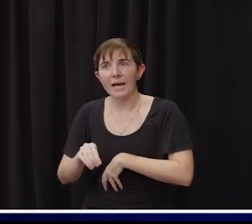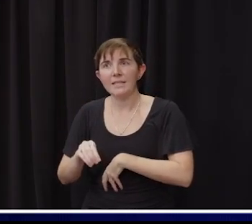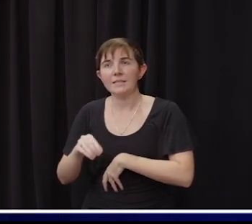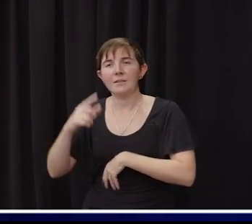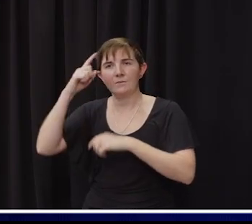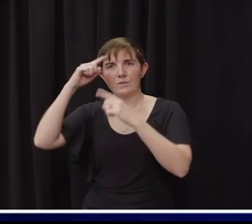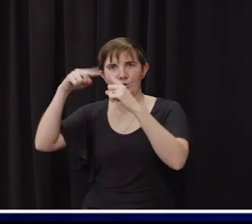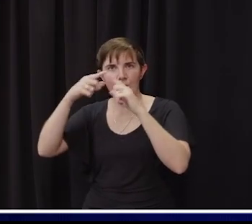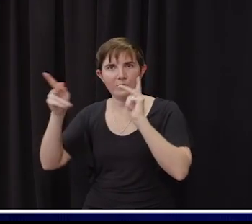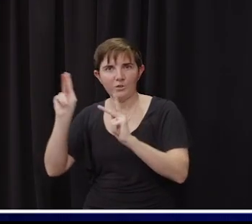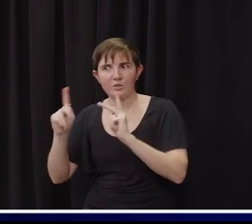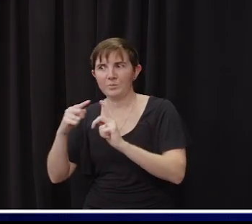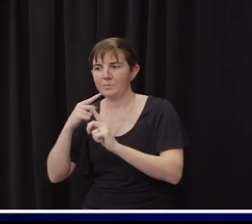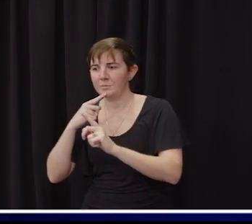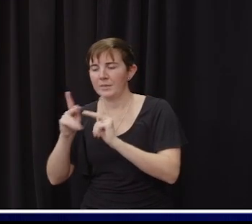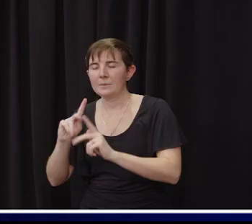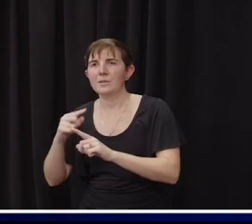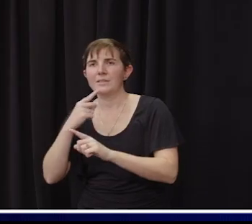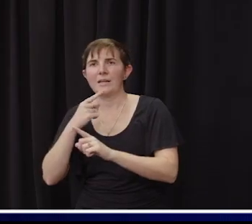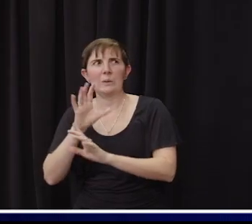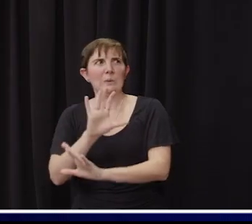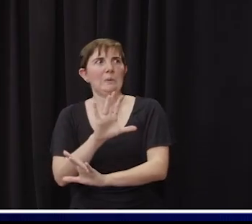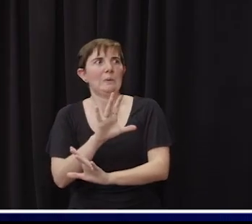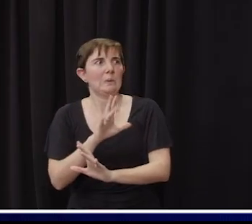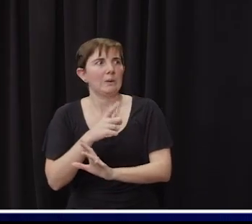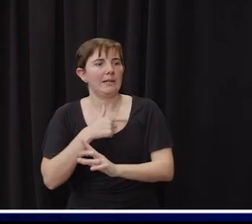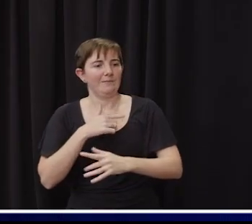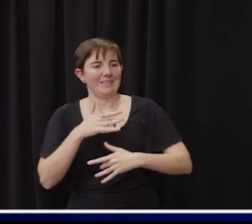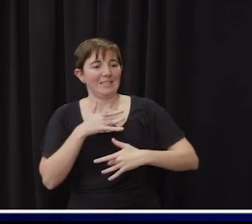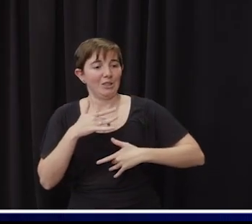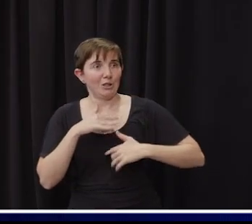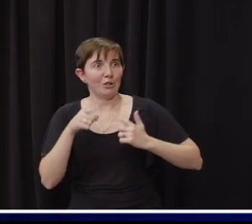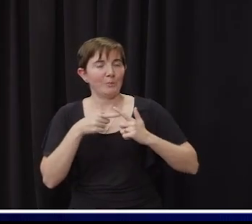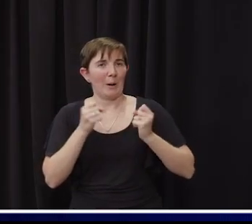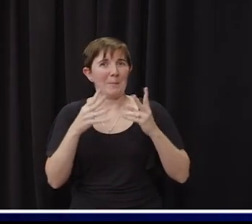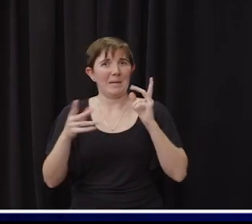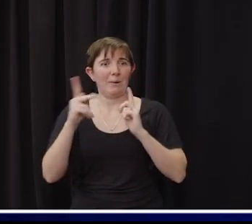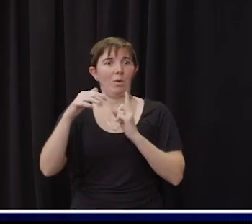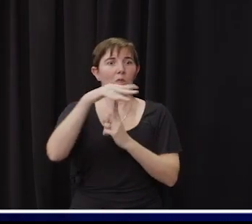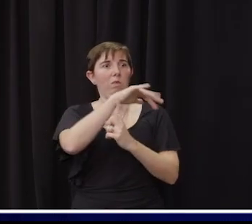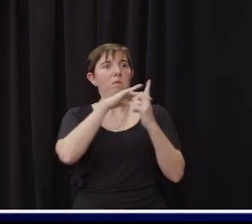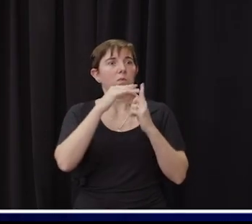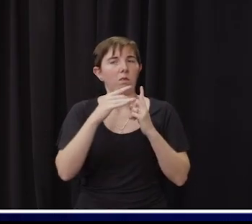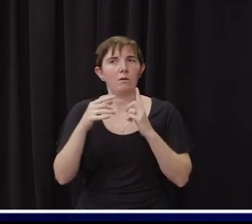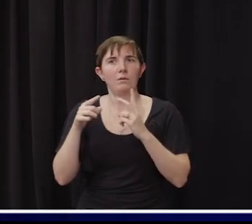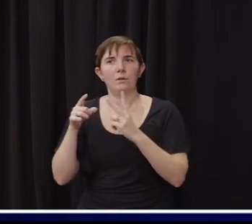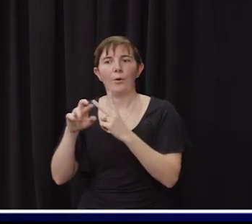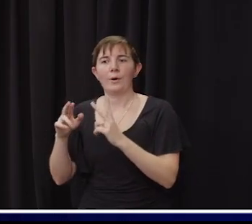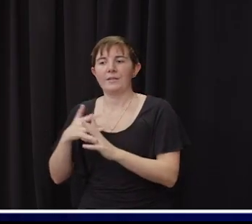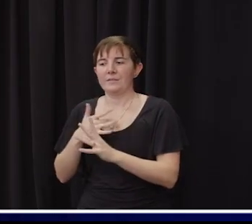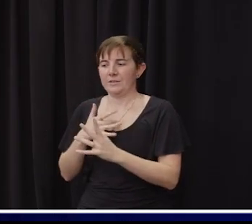that they have either concern with being around a lot of people or concern about being